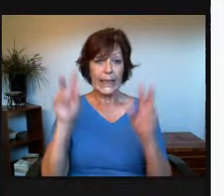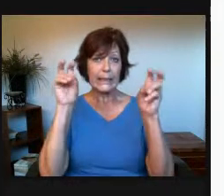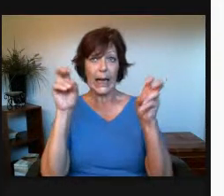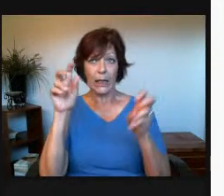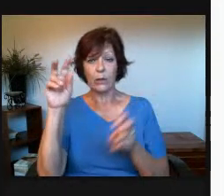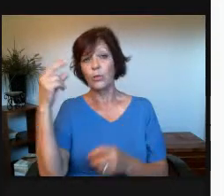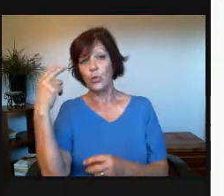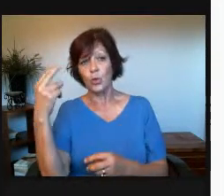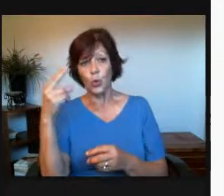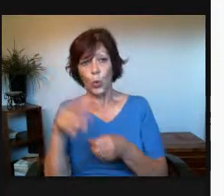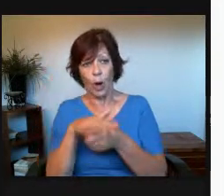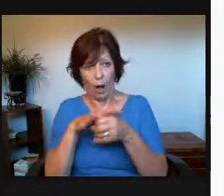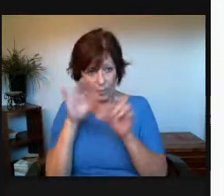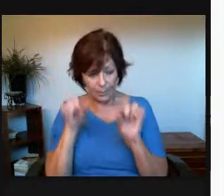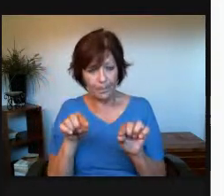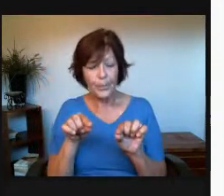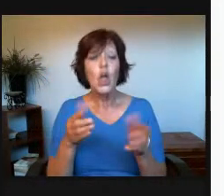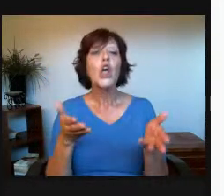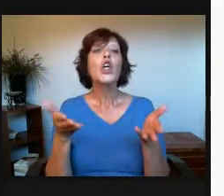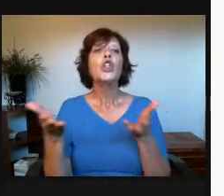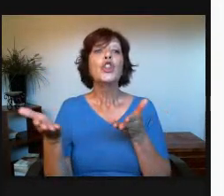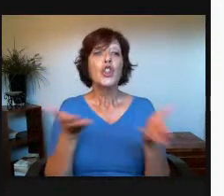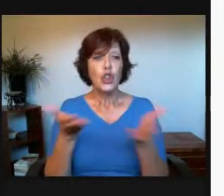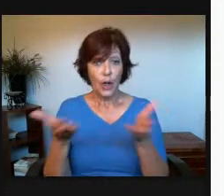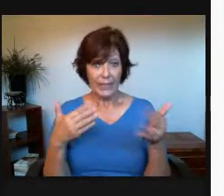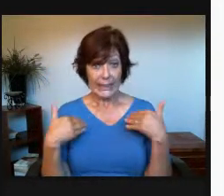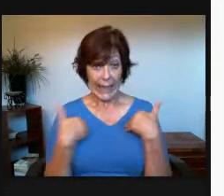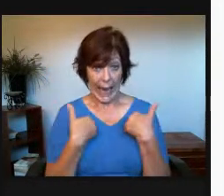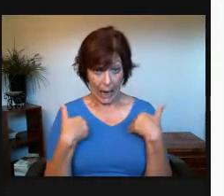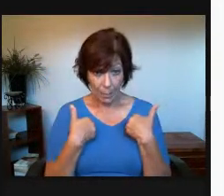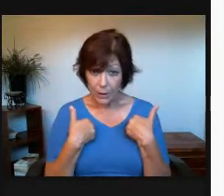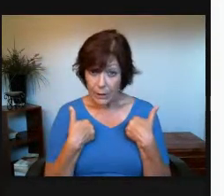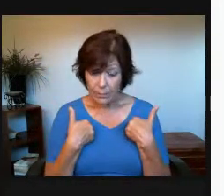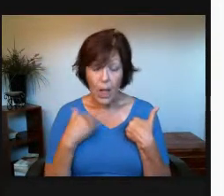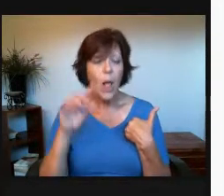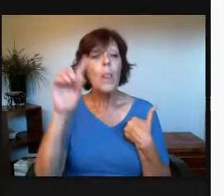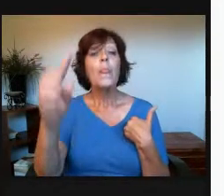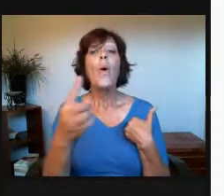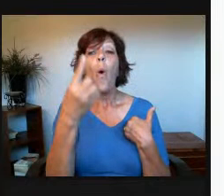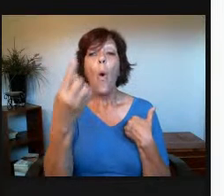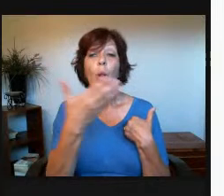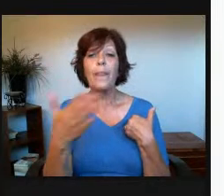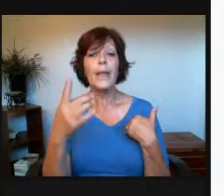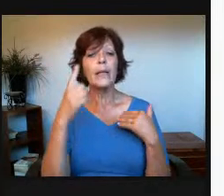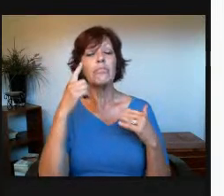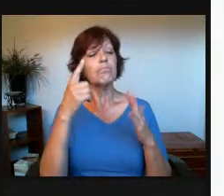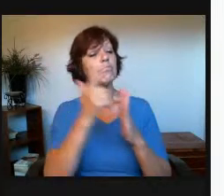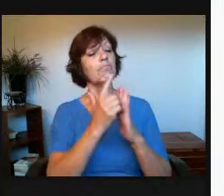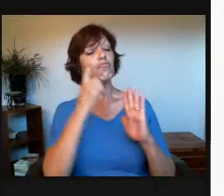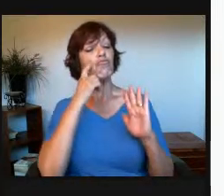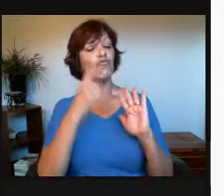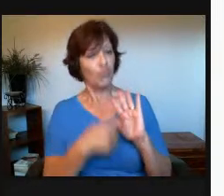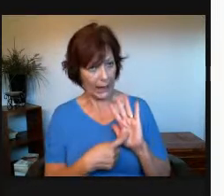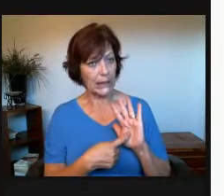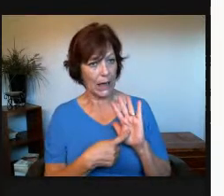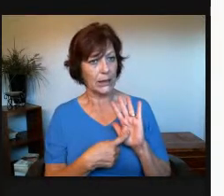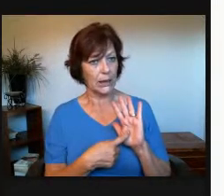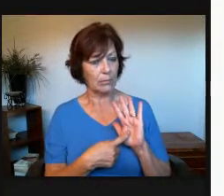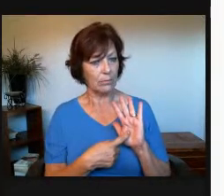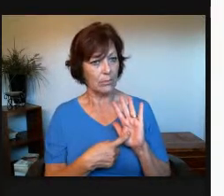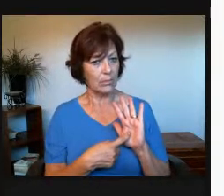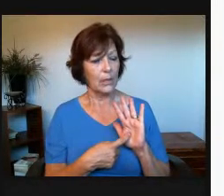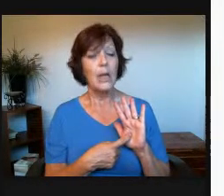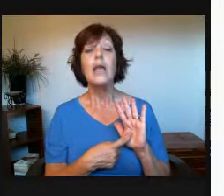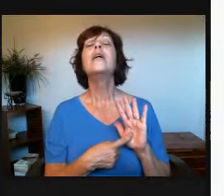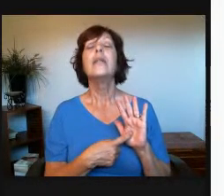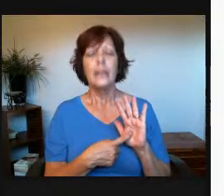covers. Service animals are the only thing that is recognized by the Americans with Disabilities Act. And